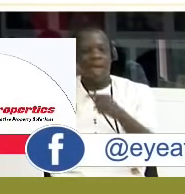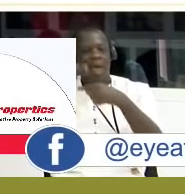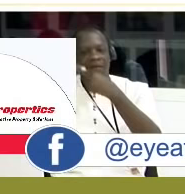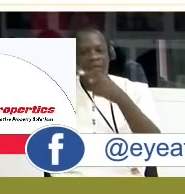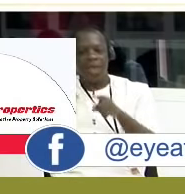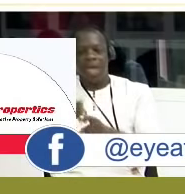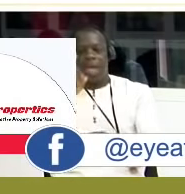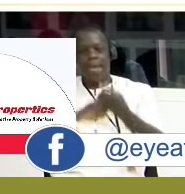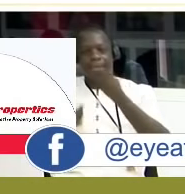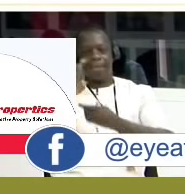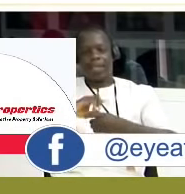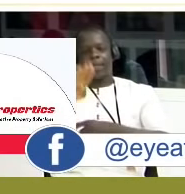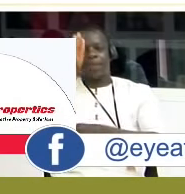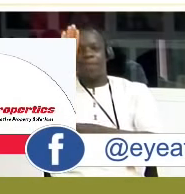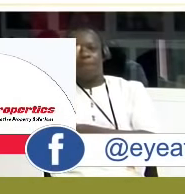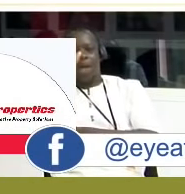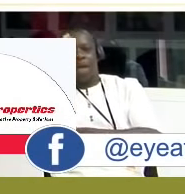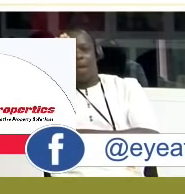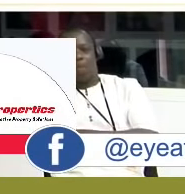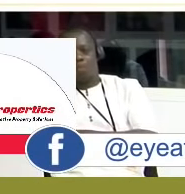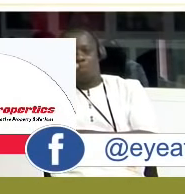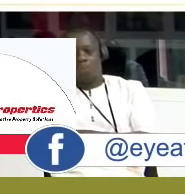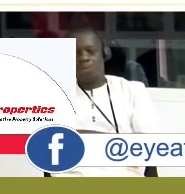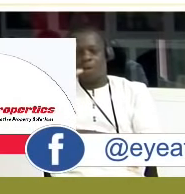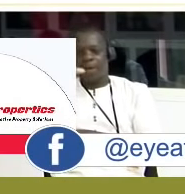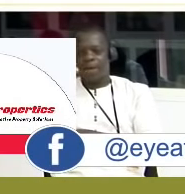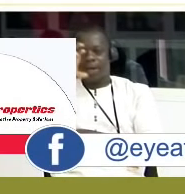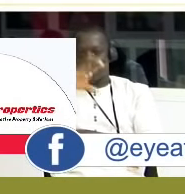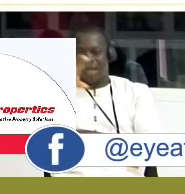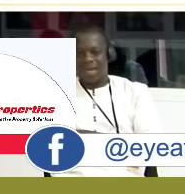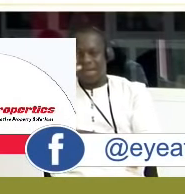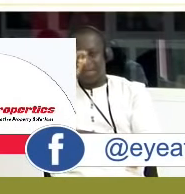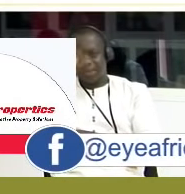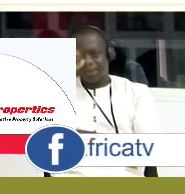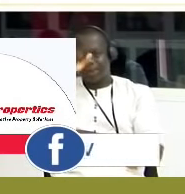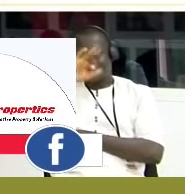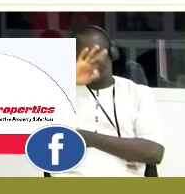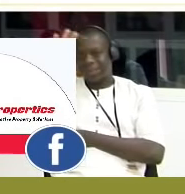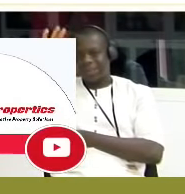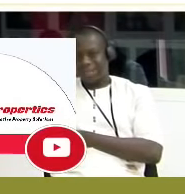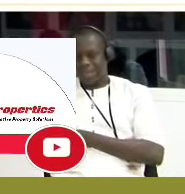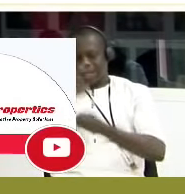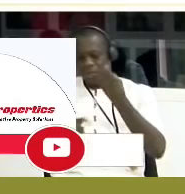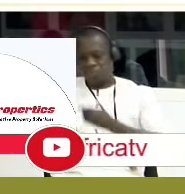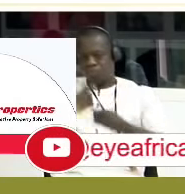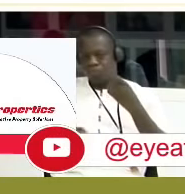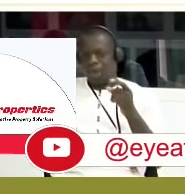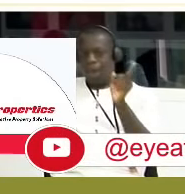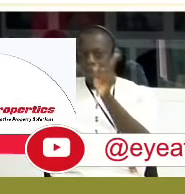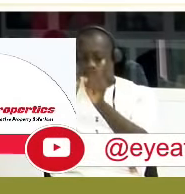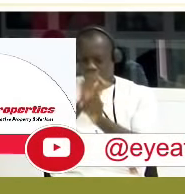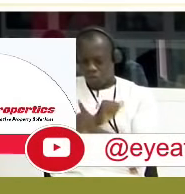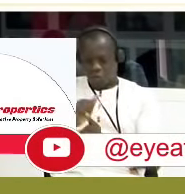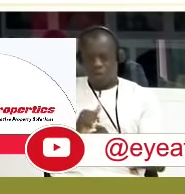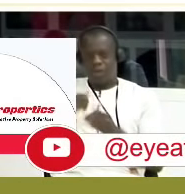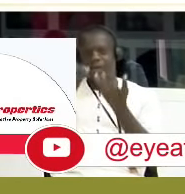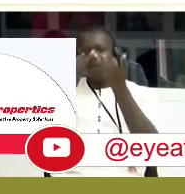back, and that's how we were released on the 28th of October,